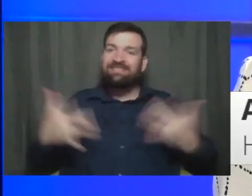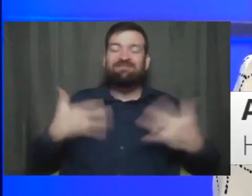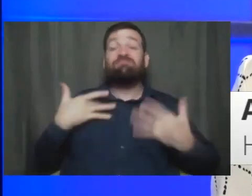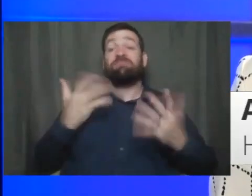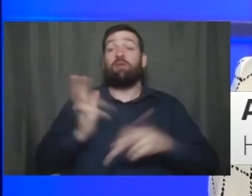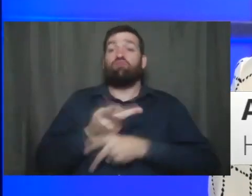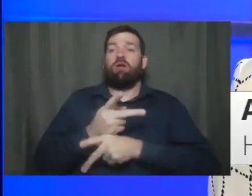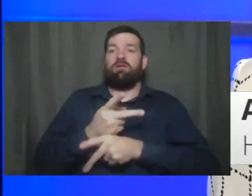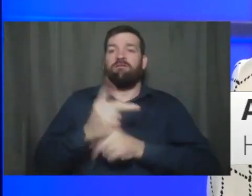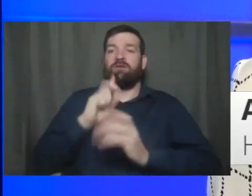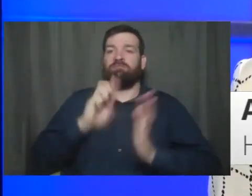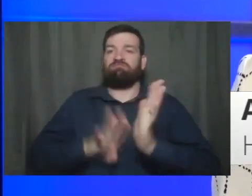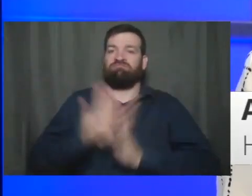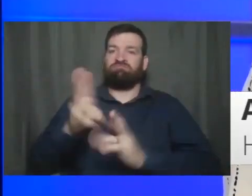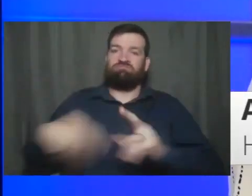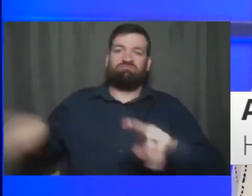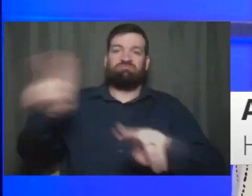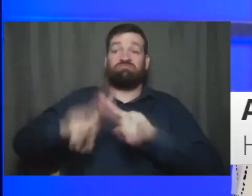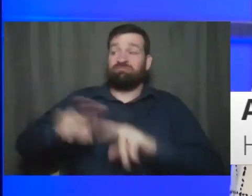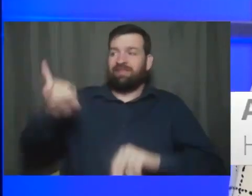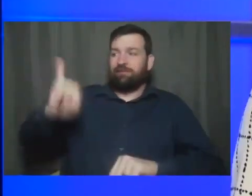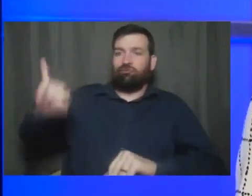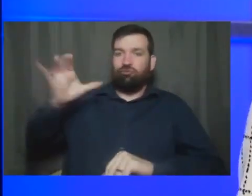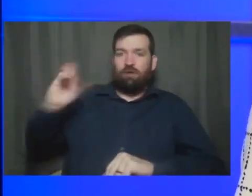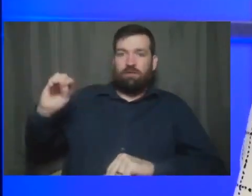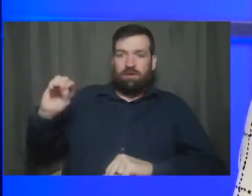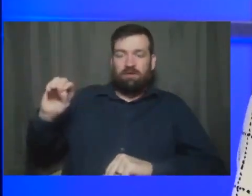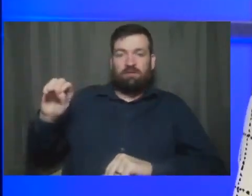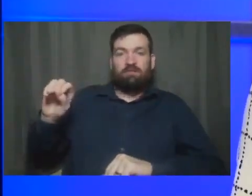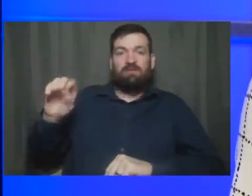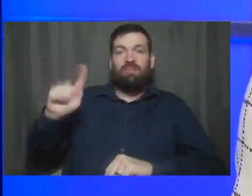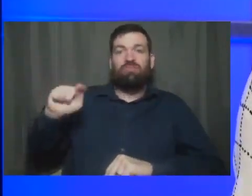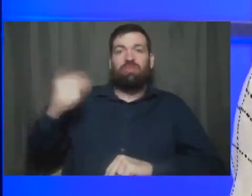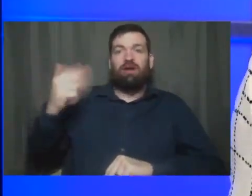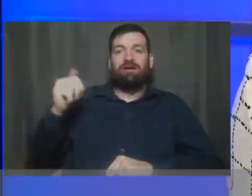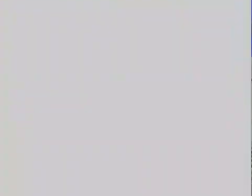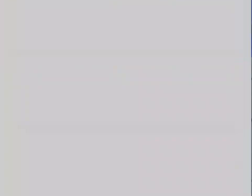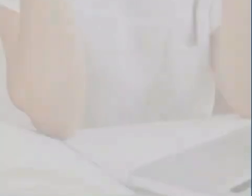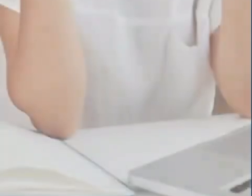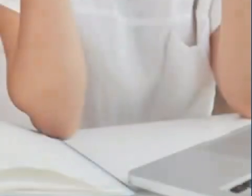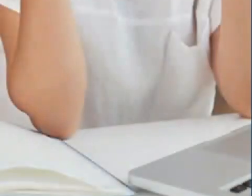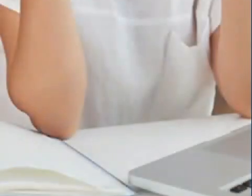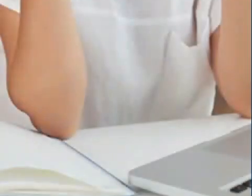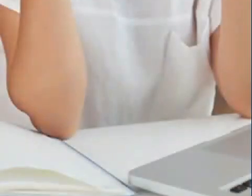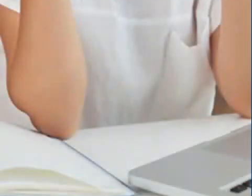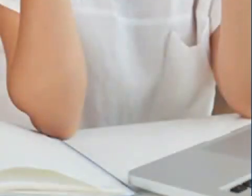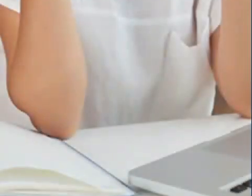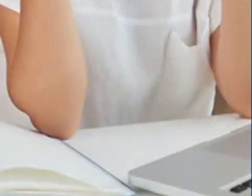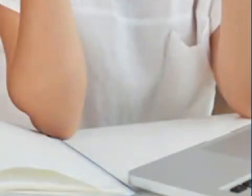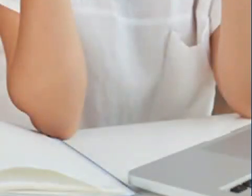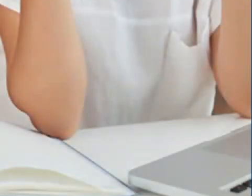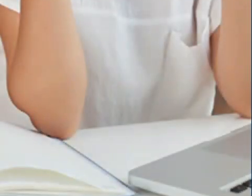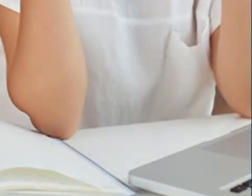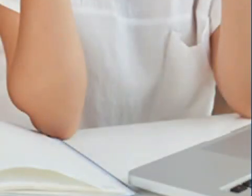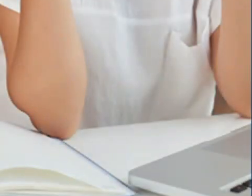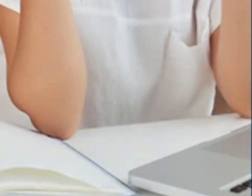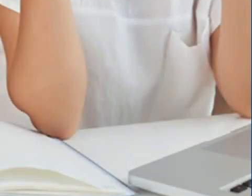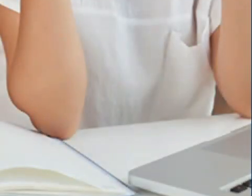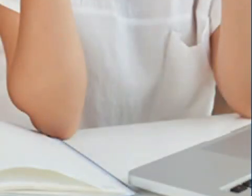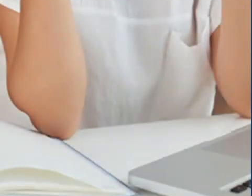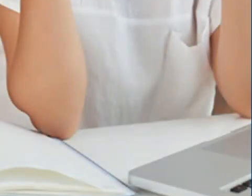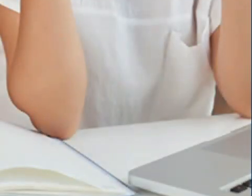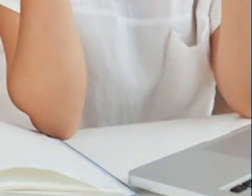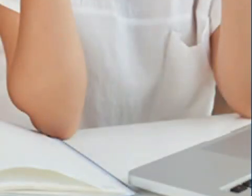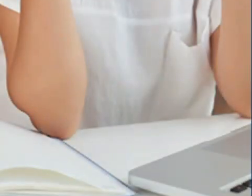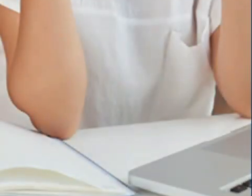recent survey by insurance company The Standard finds that despite the fact that nearly half of U.S. workers experienced mental health